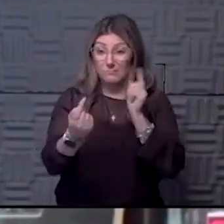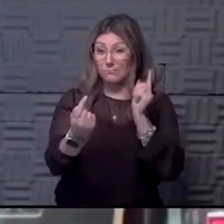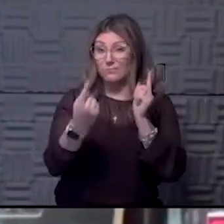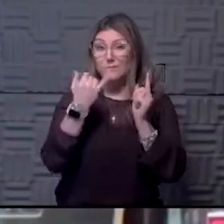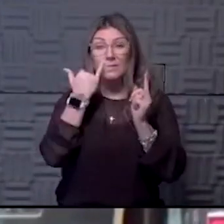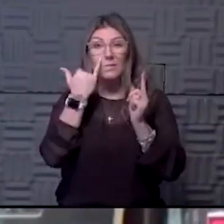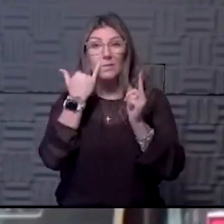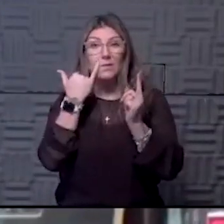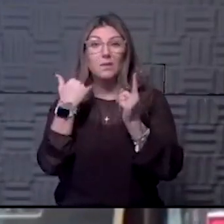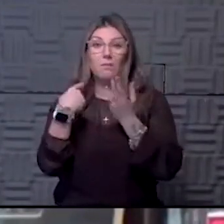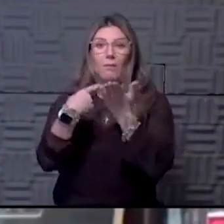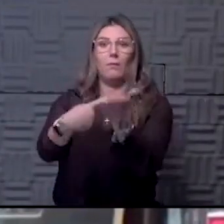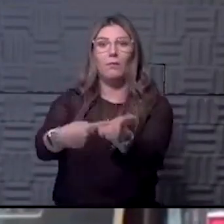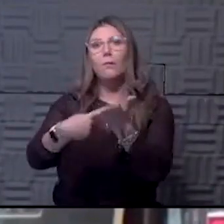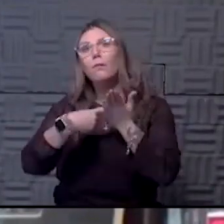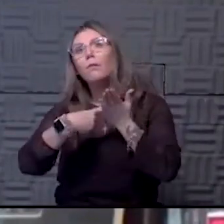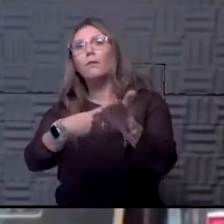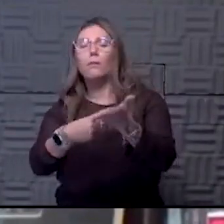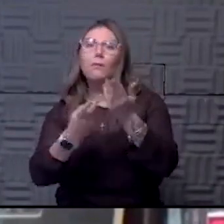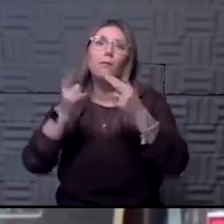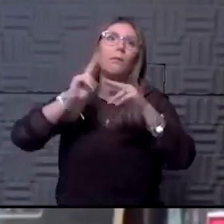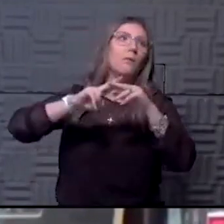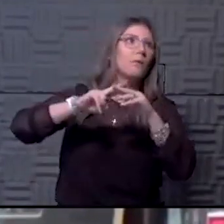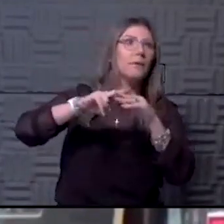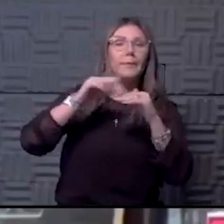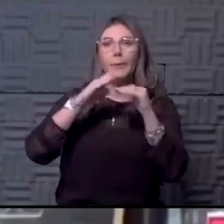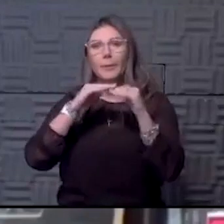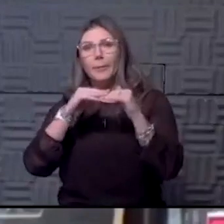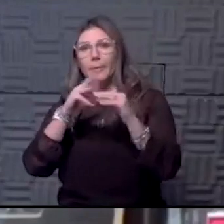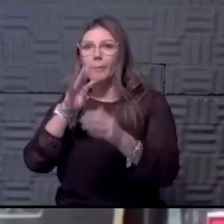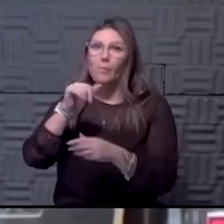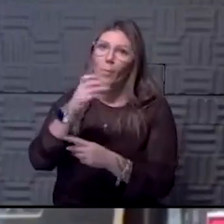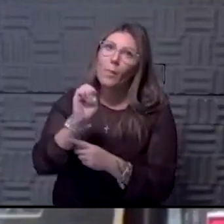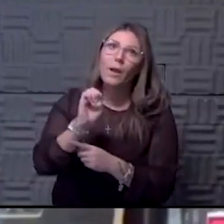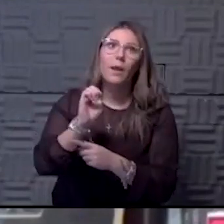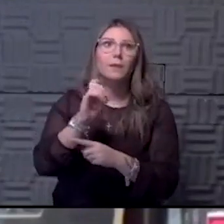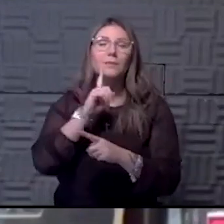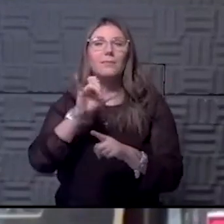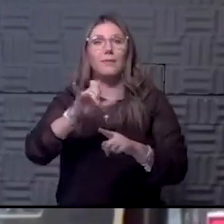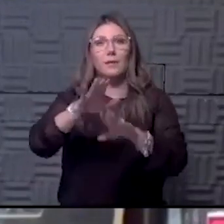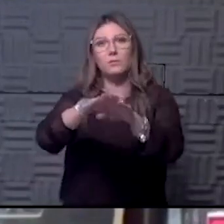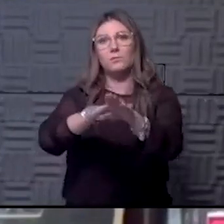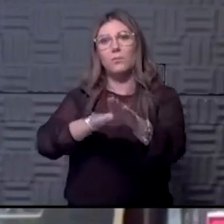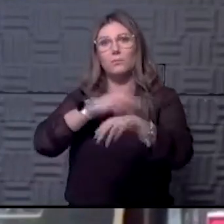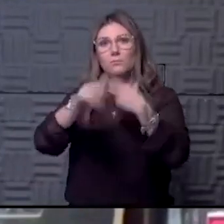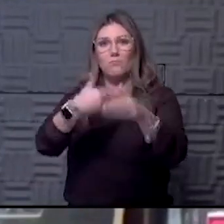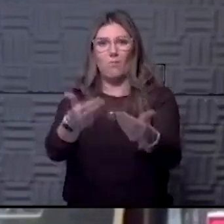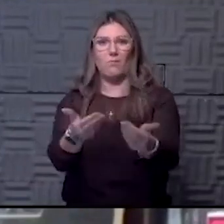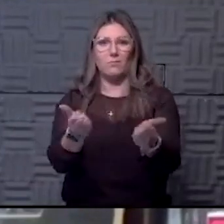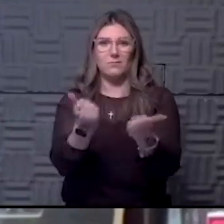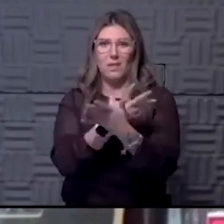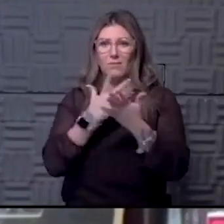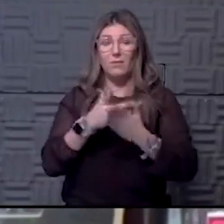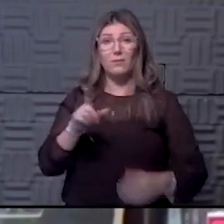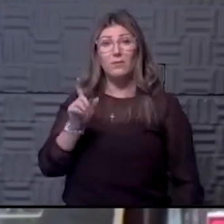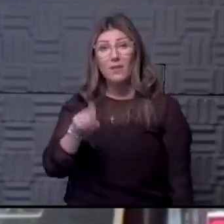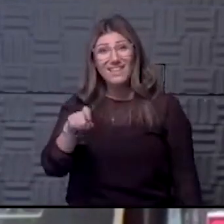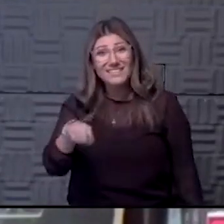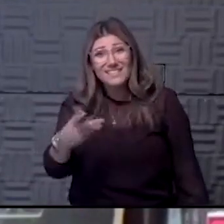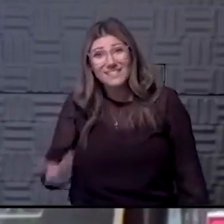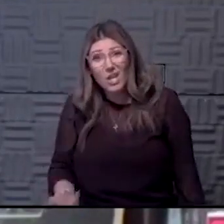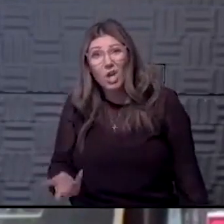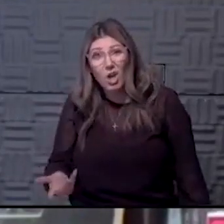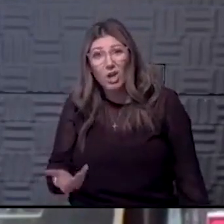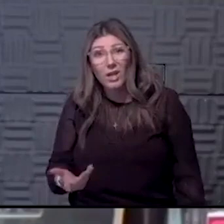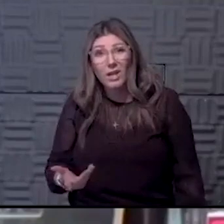debating increasing the minimum wage, and if so, by how much, it slows down the process of getting the things necessary done to